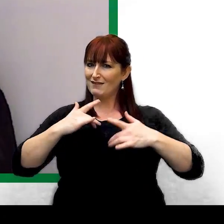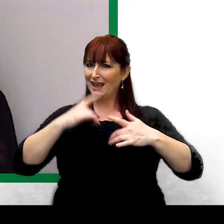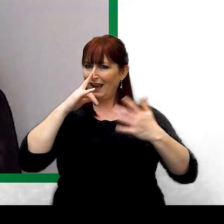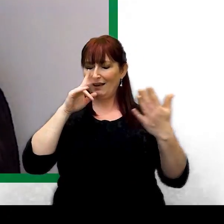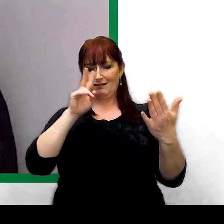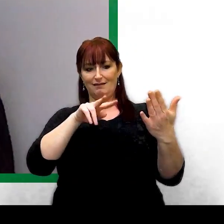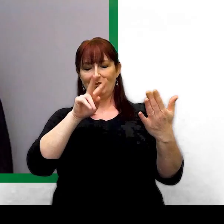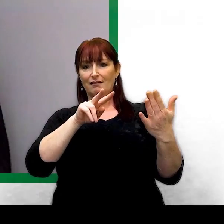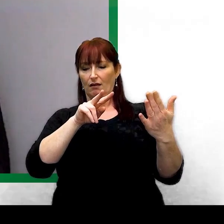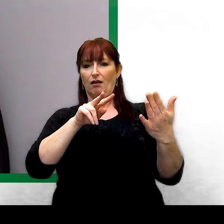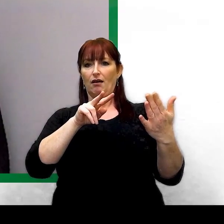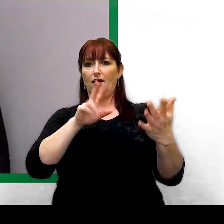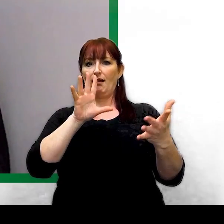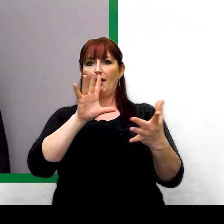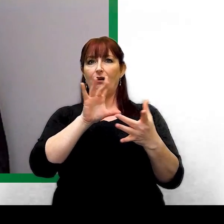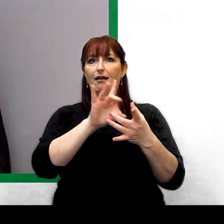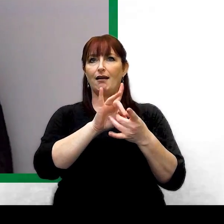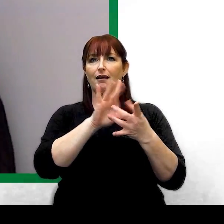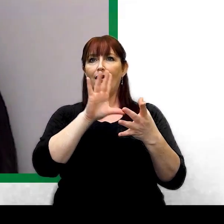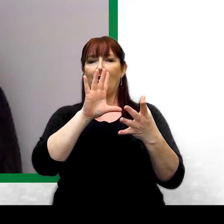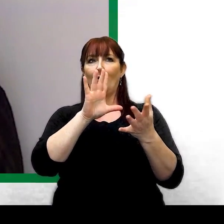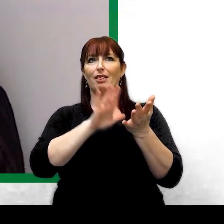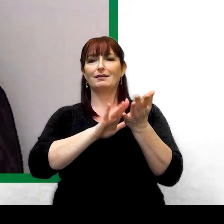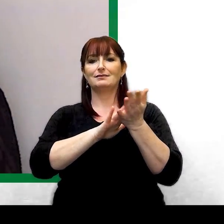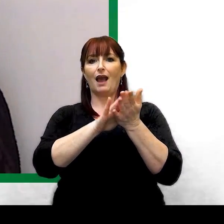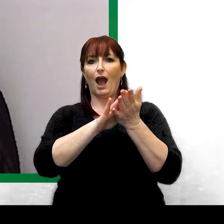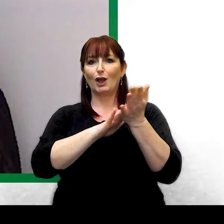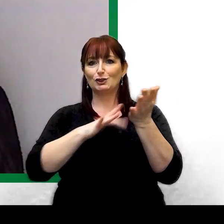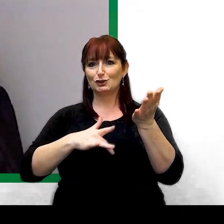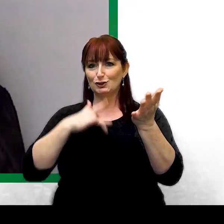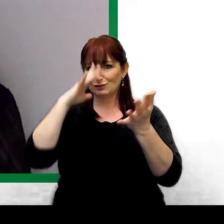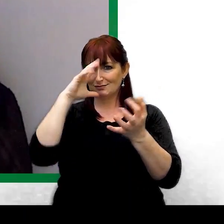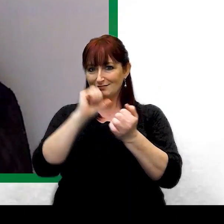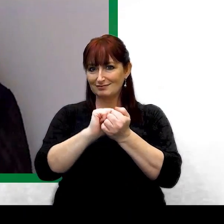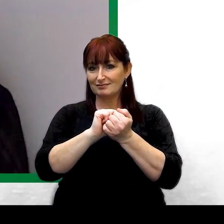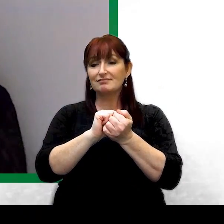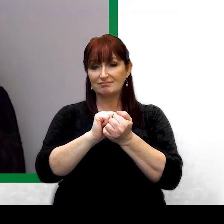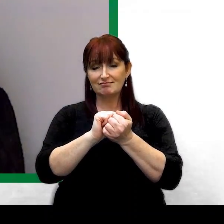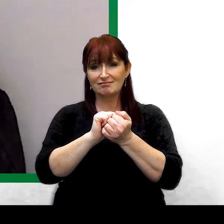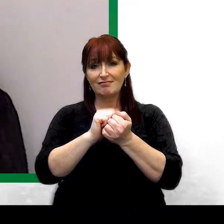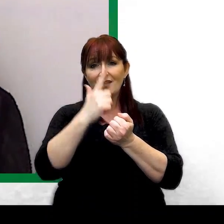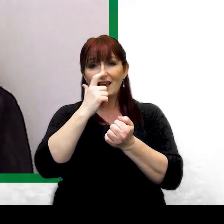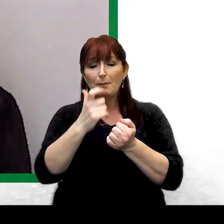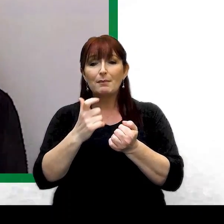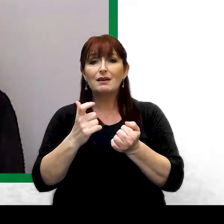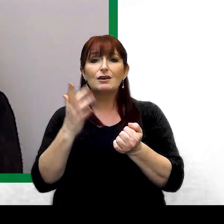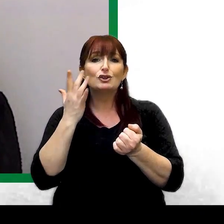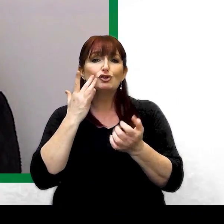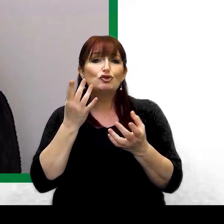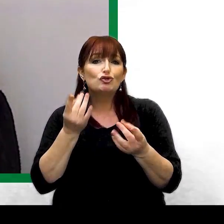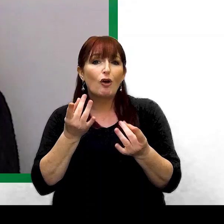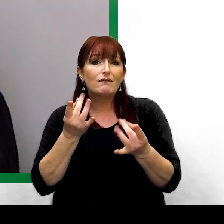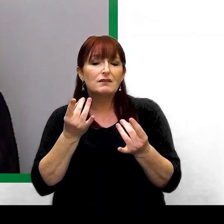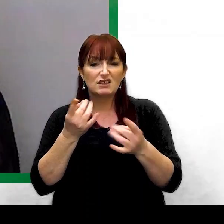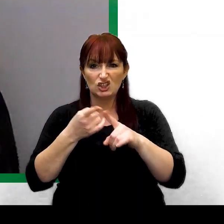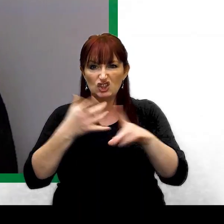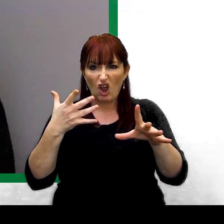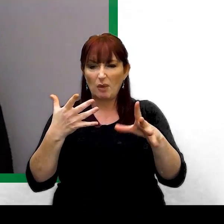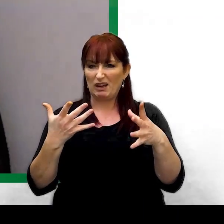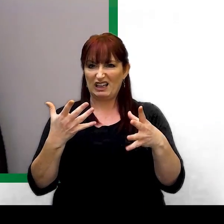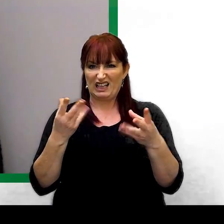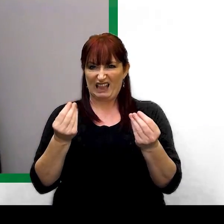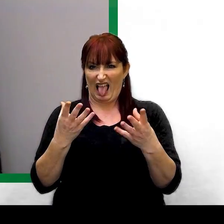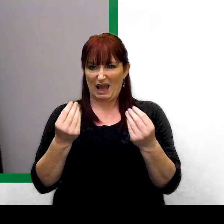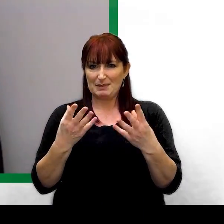by connecting it with your sense of touch. Physical textured art could feel soft or sharp or even slimy.